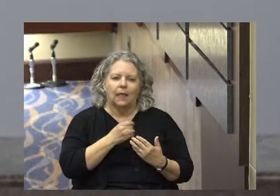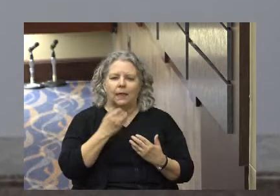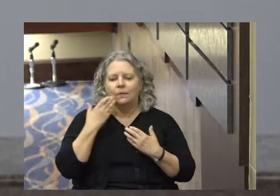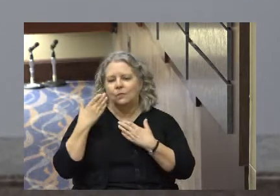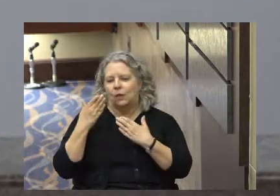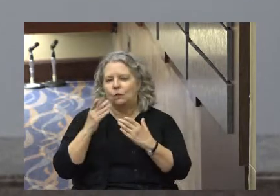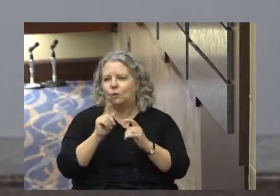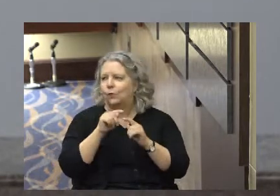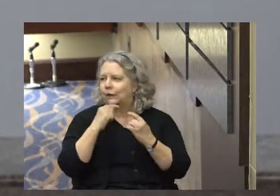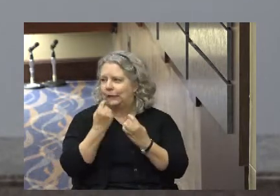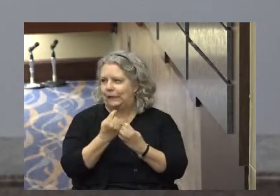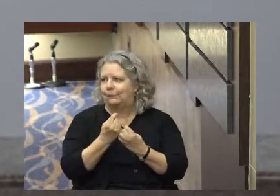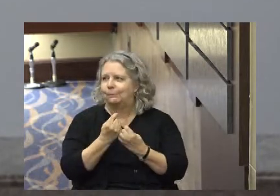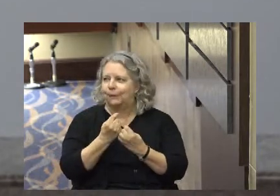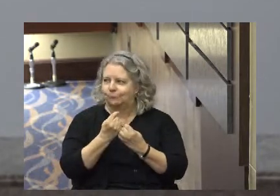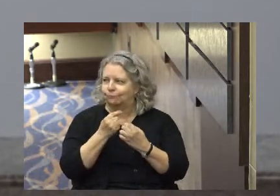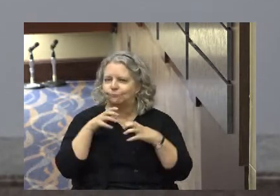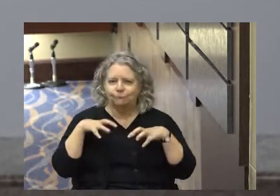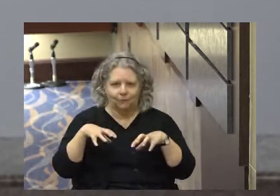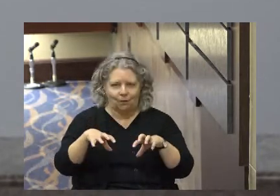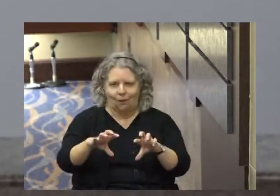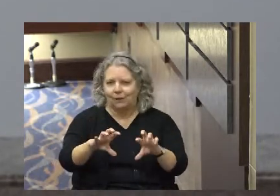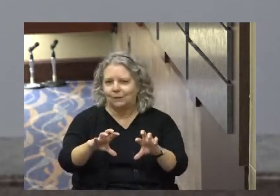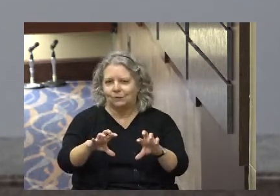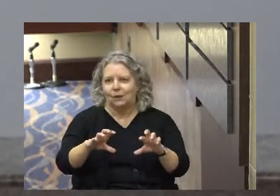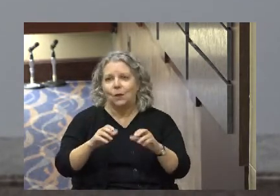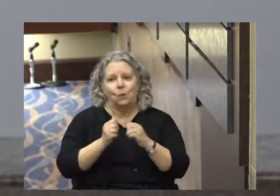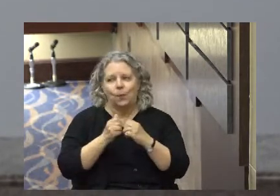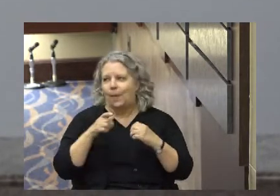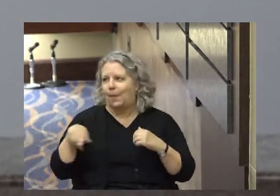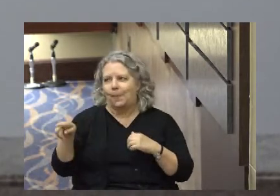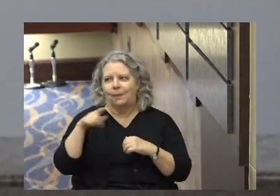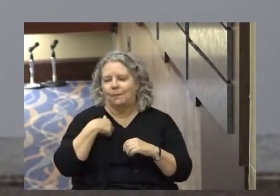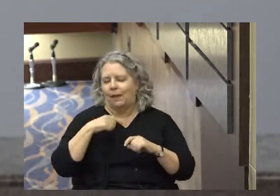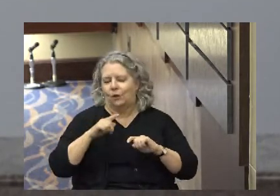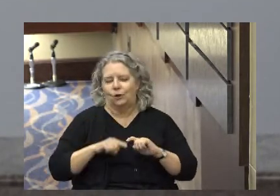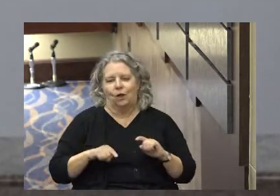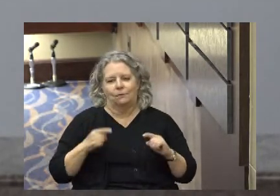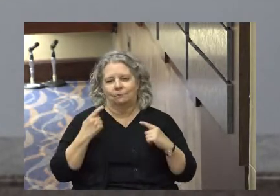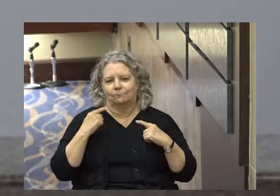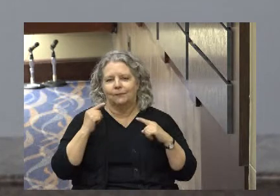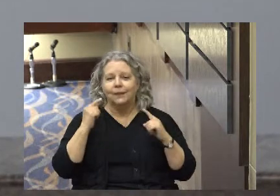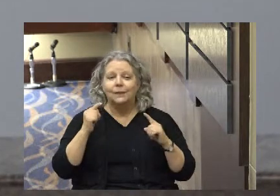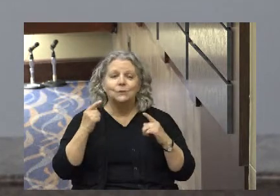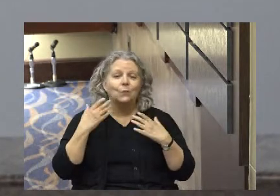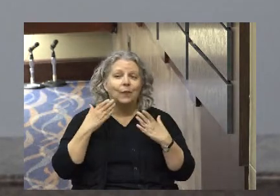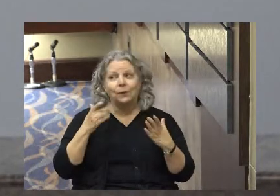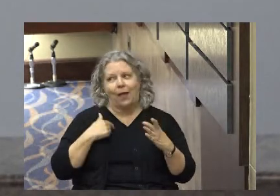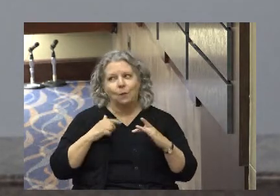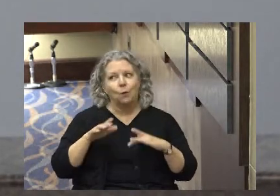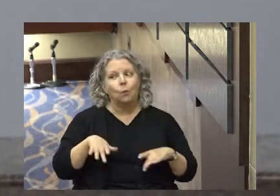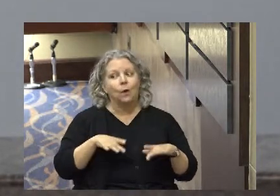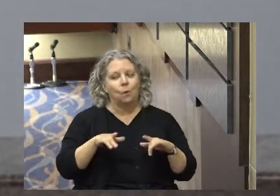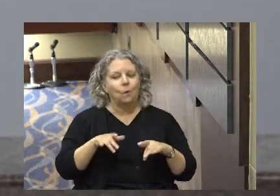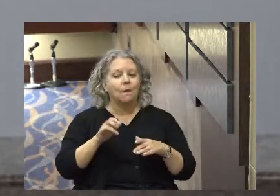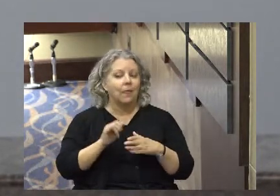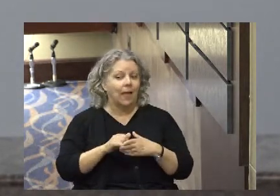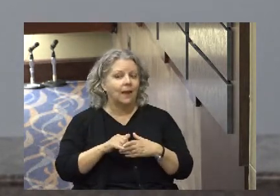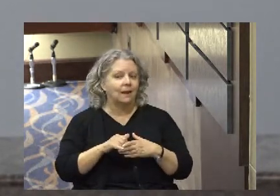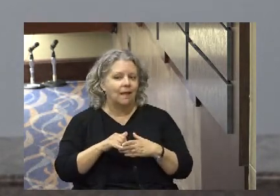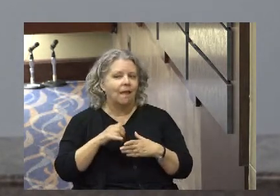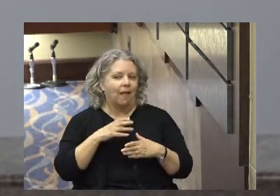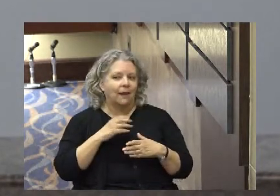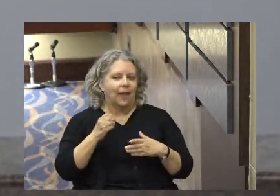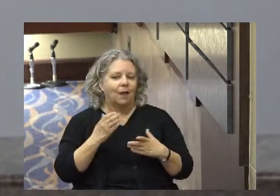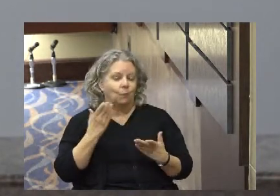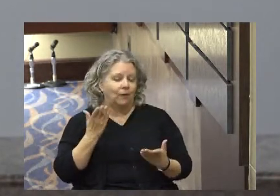anything. So thank y'all. I will record this and clip it, or have Dory record it and clip it for